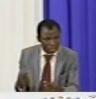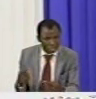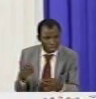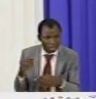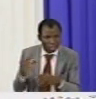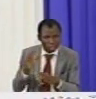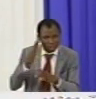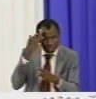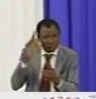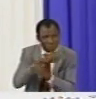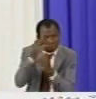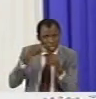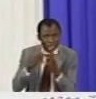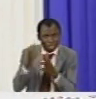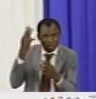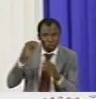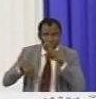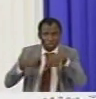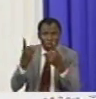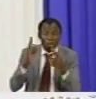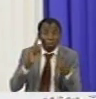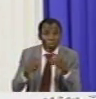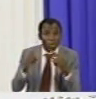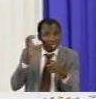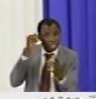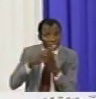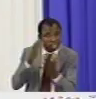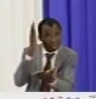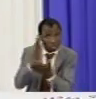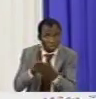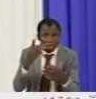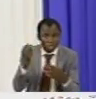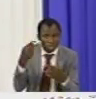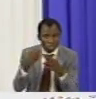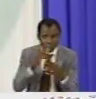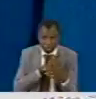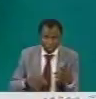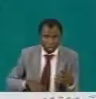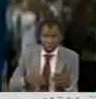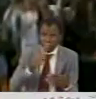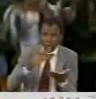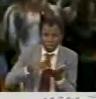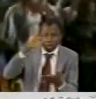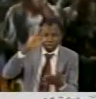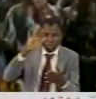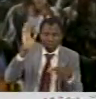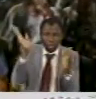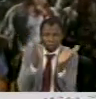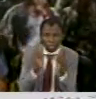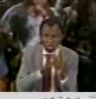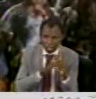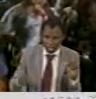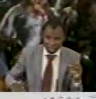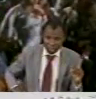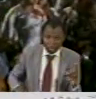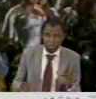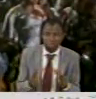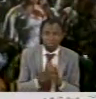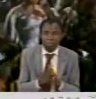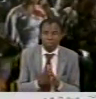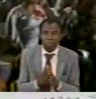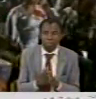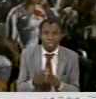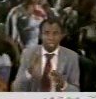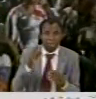stopped. I say, may the name of the Lord be glorified in Jesus' name. And a big amen to that. You can be